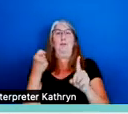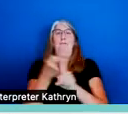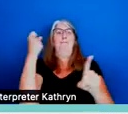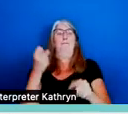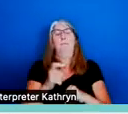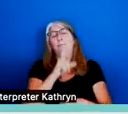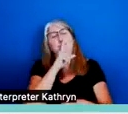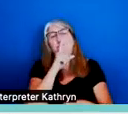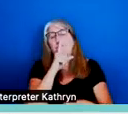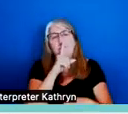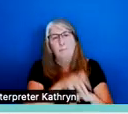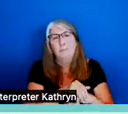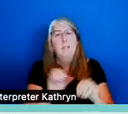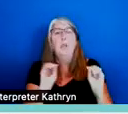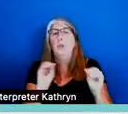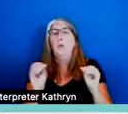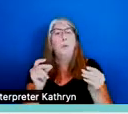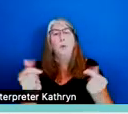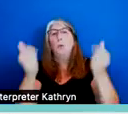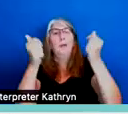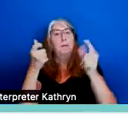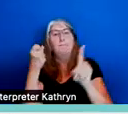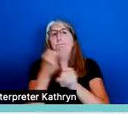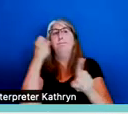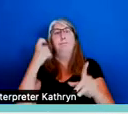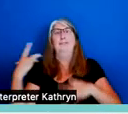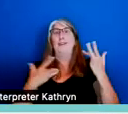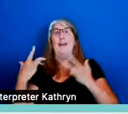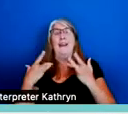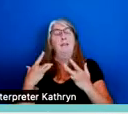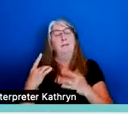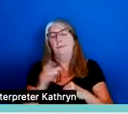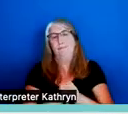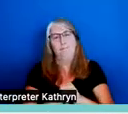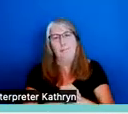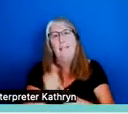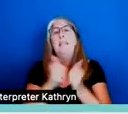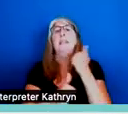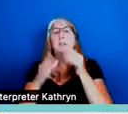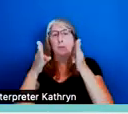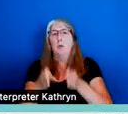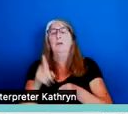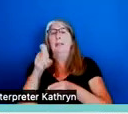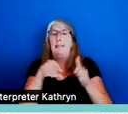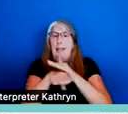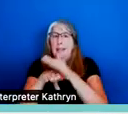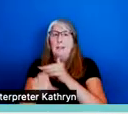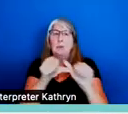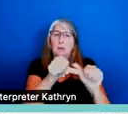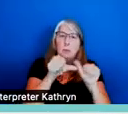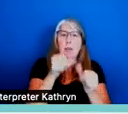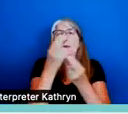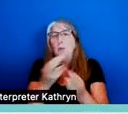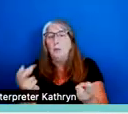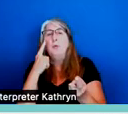fixes. Each person must have access to the space and resources needed to cultivate joy